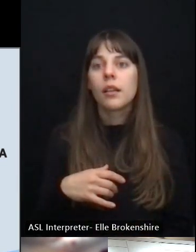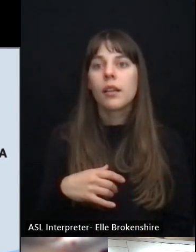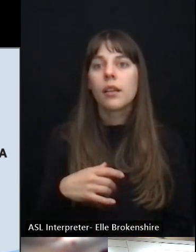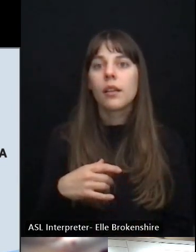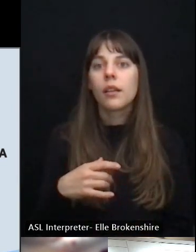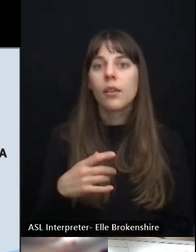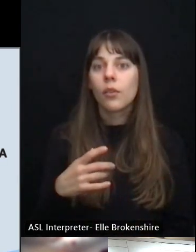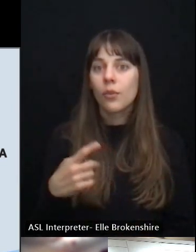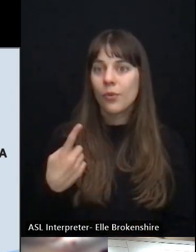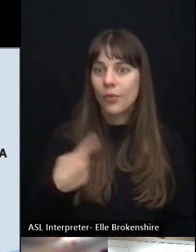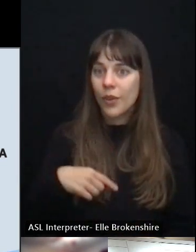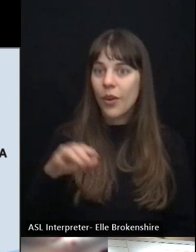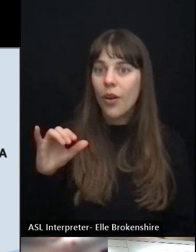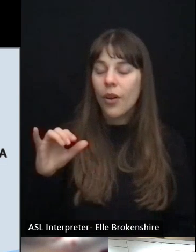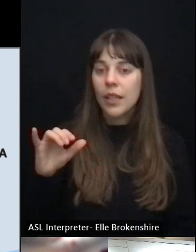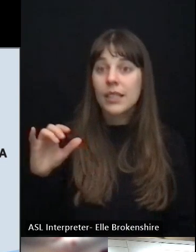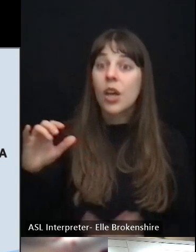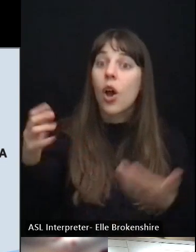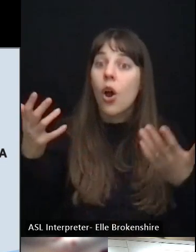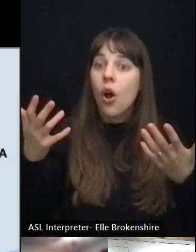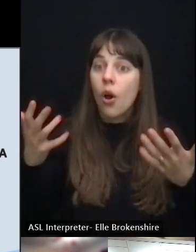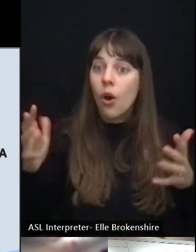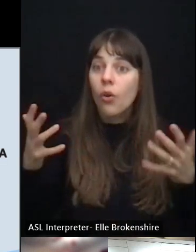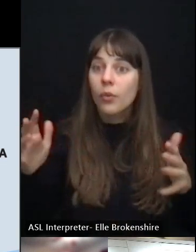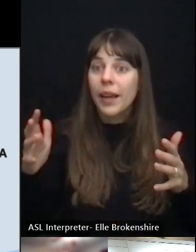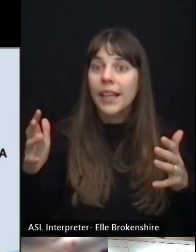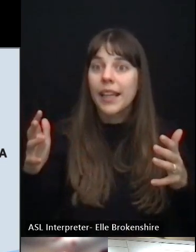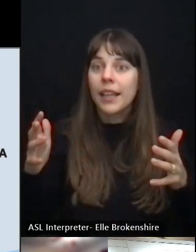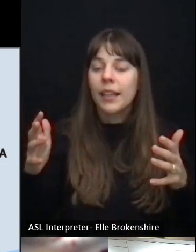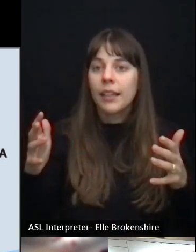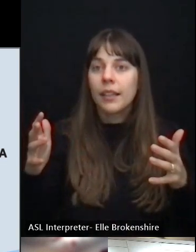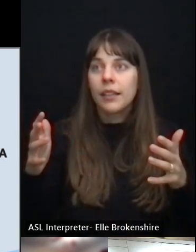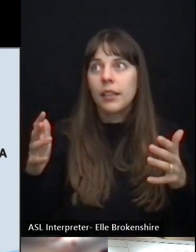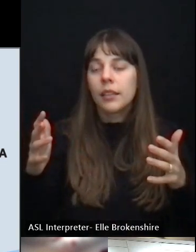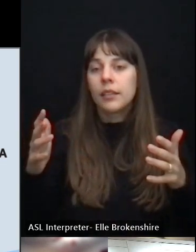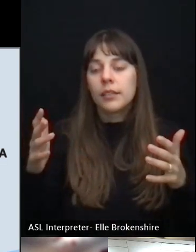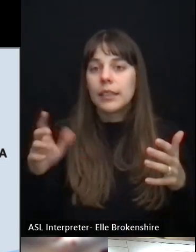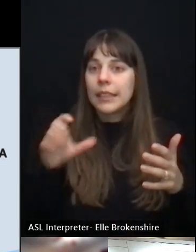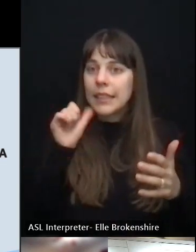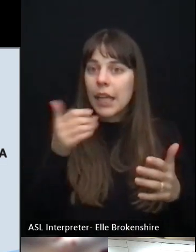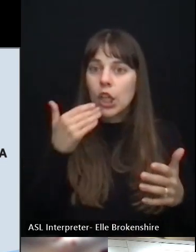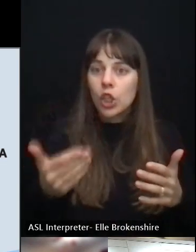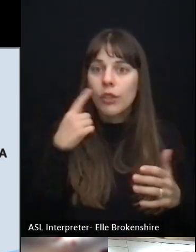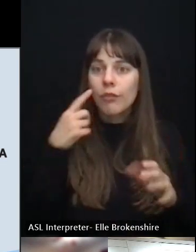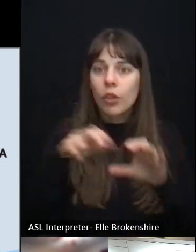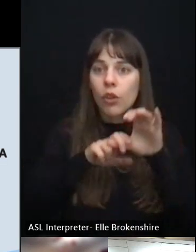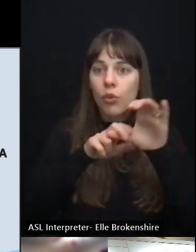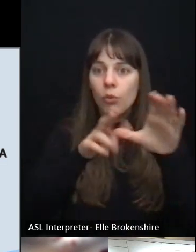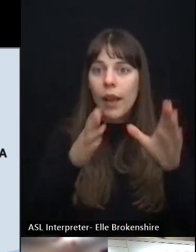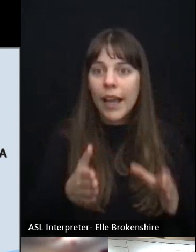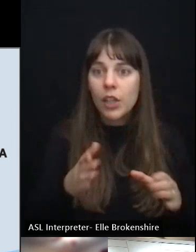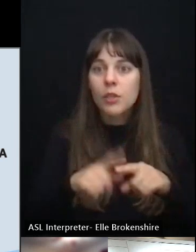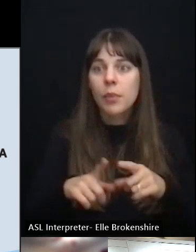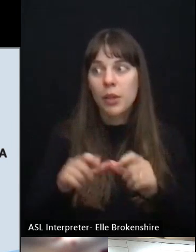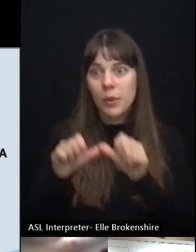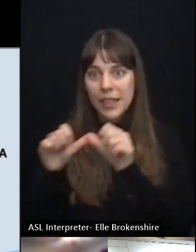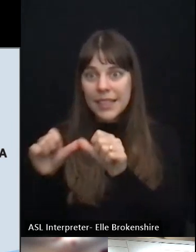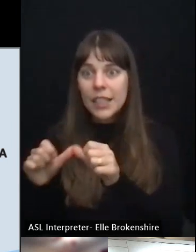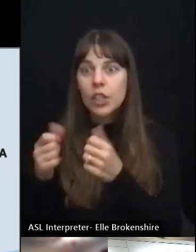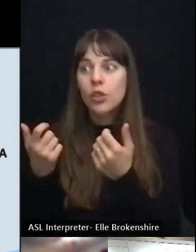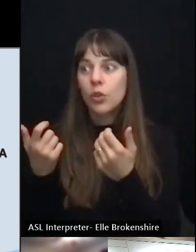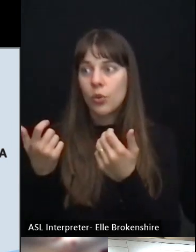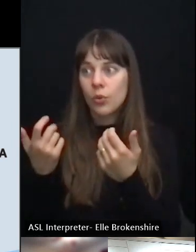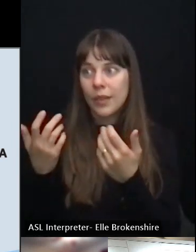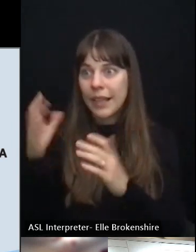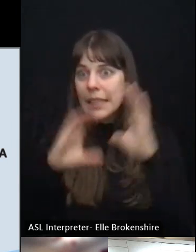to being a significant inconvenience, of course, to the riders, we are continuing to be short operators. That's something